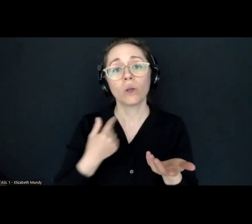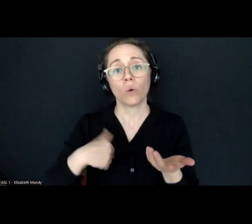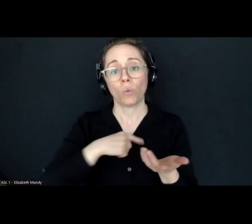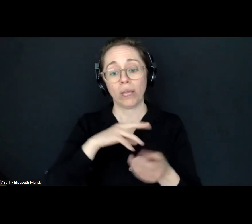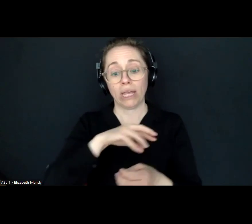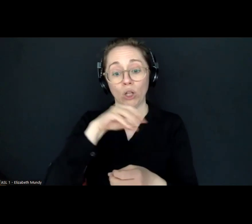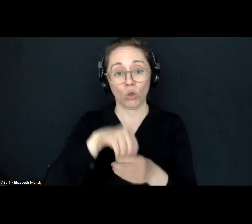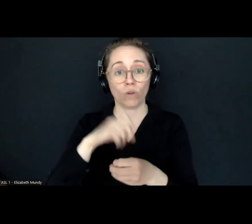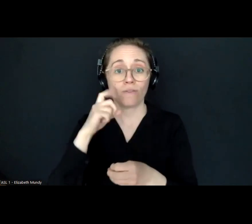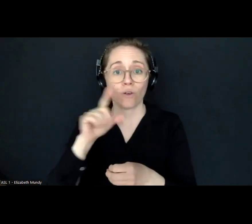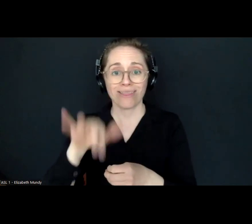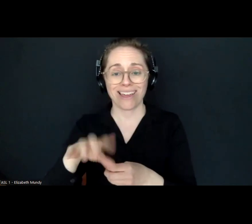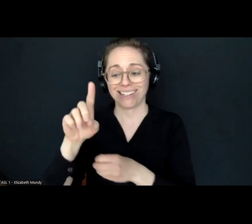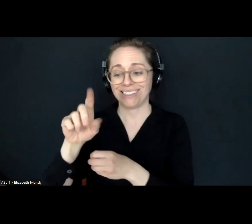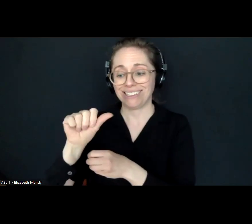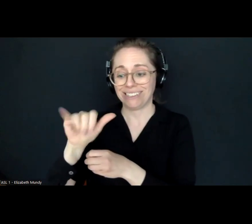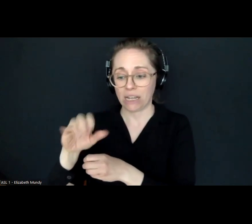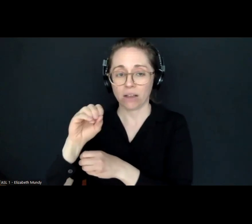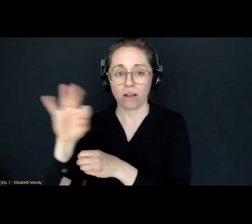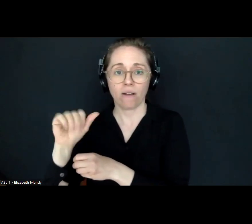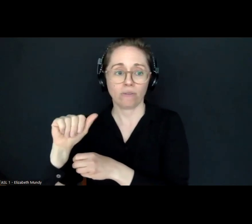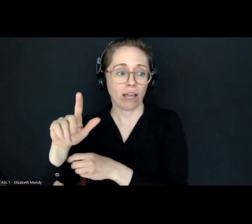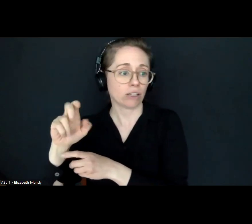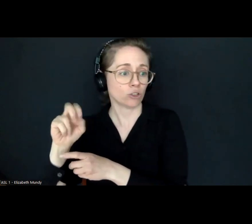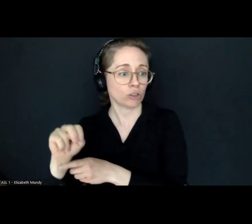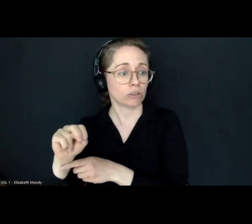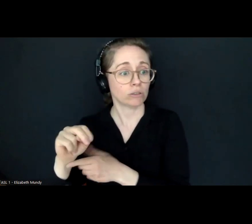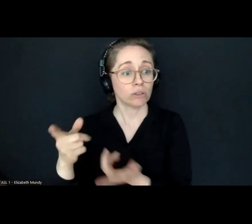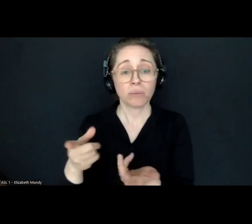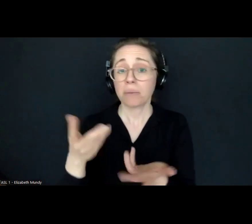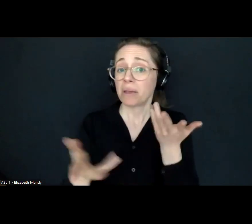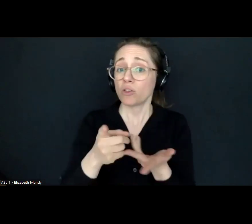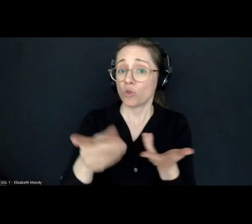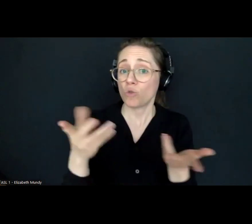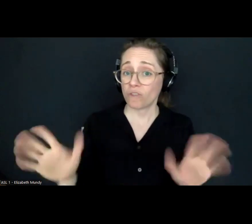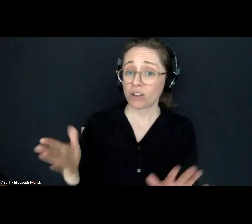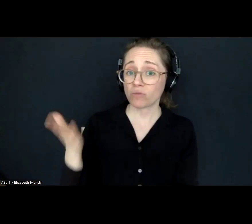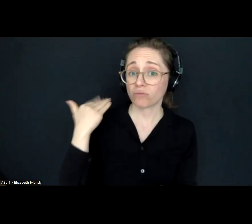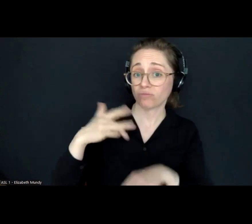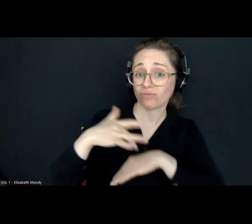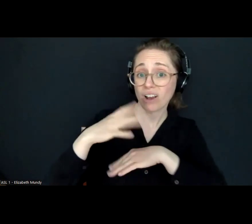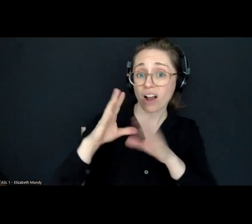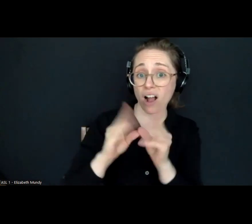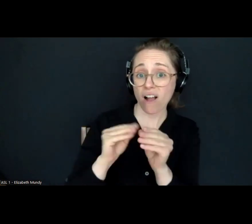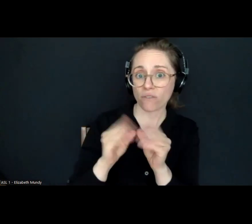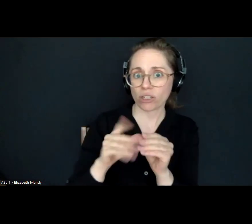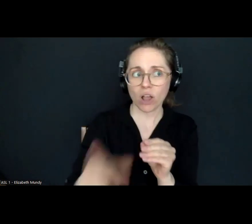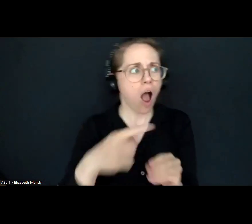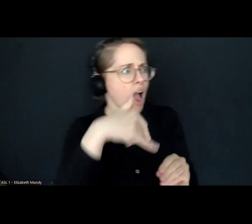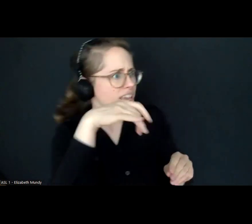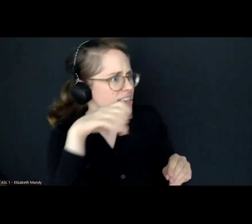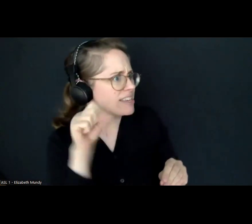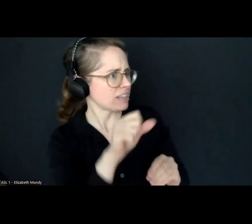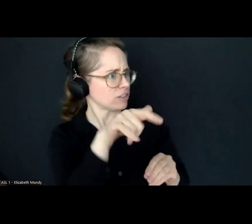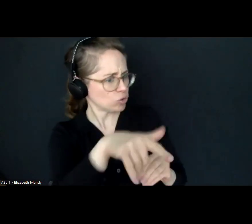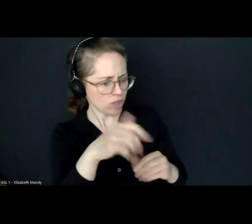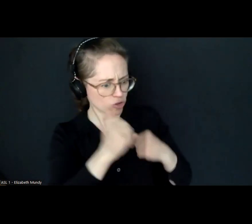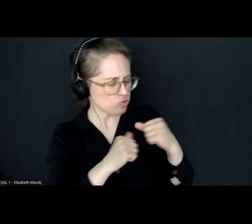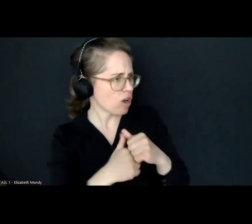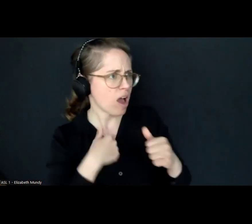from the last meeting that should come over, or have you been to conferences that you would say, yes, you should have this type of structure?